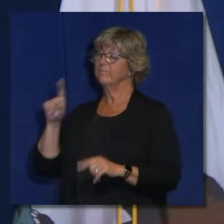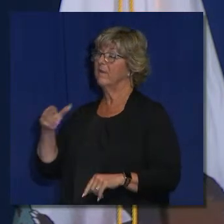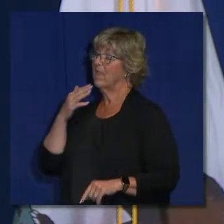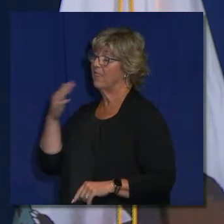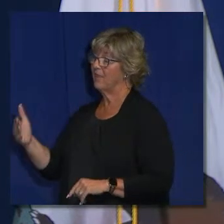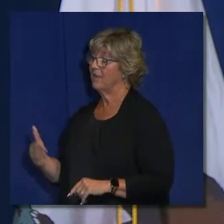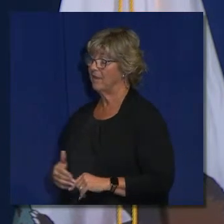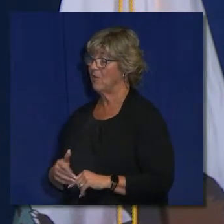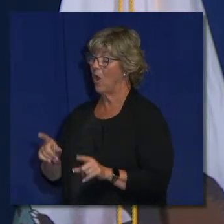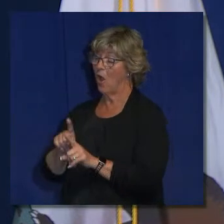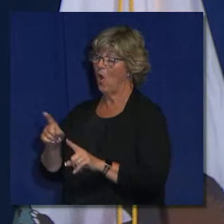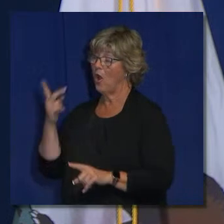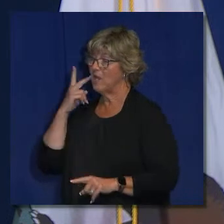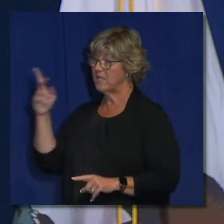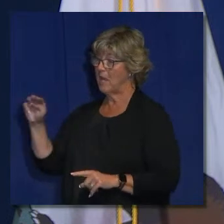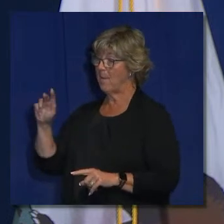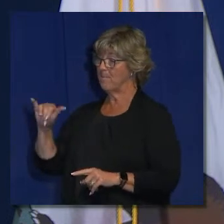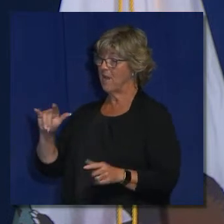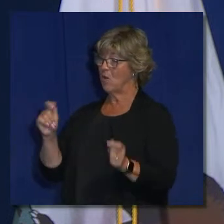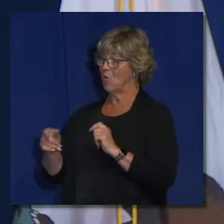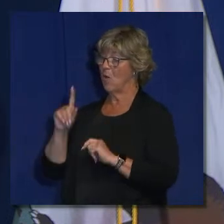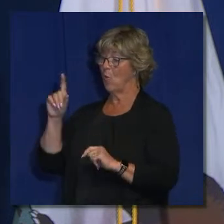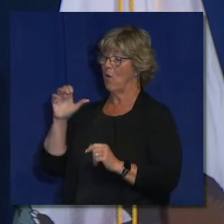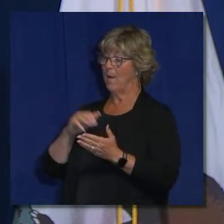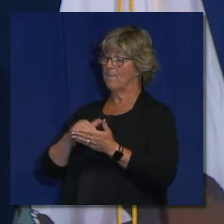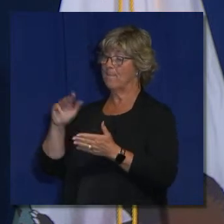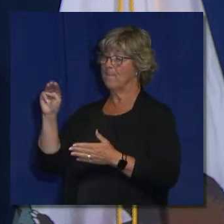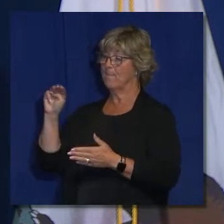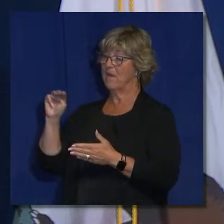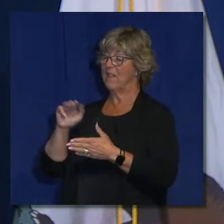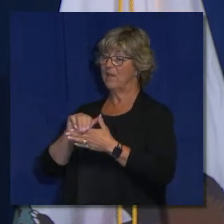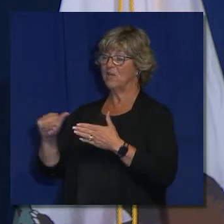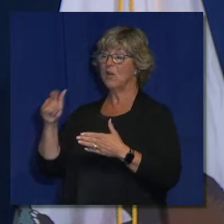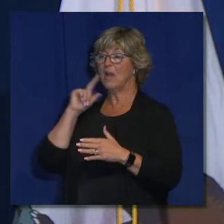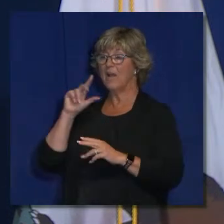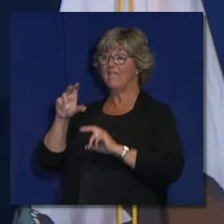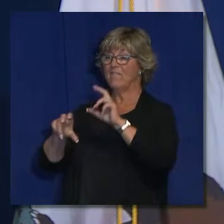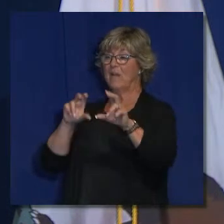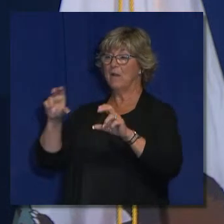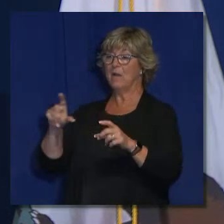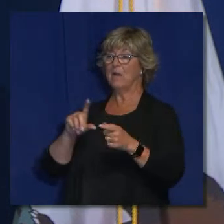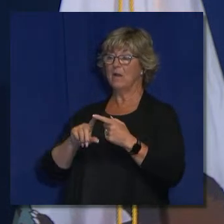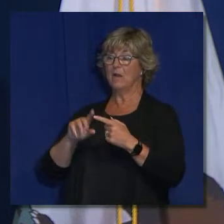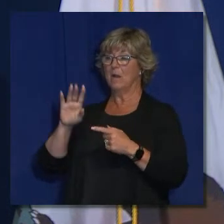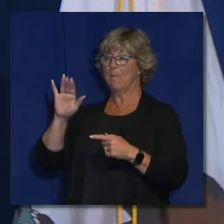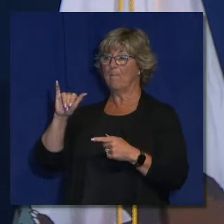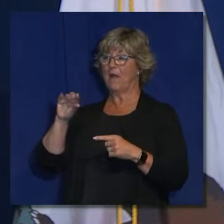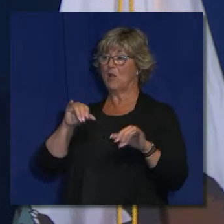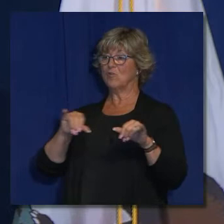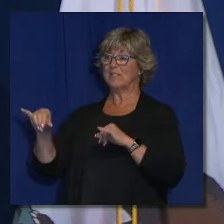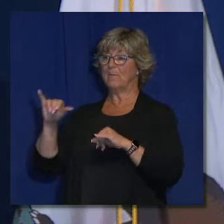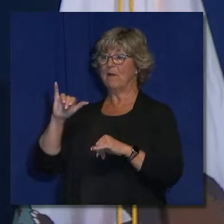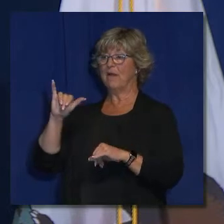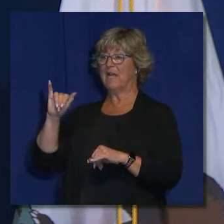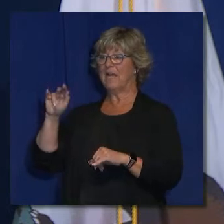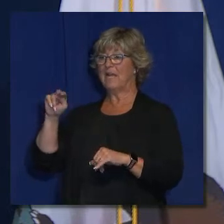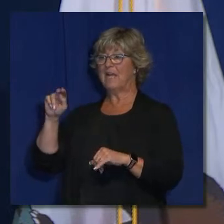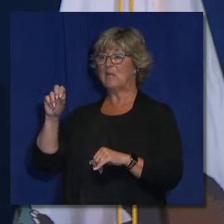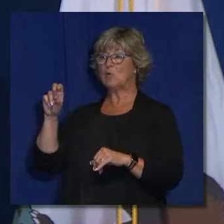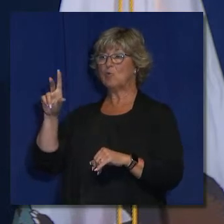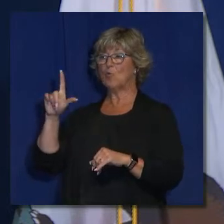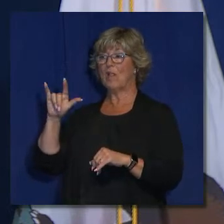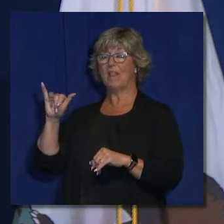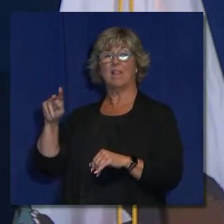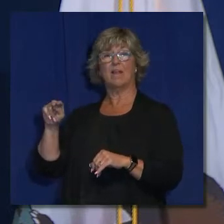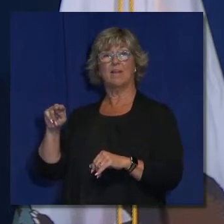I also saw in your May revise $100 million for the investment into biosimilar insulin. I know it's something you've talked